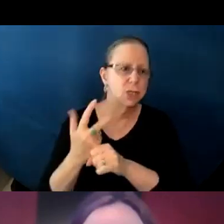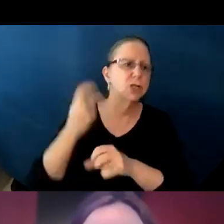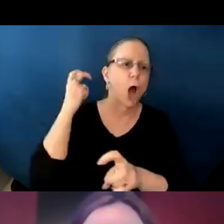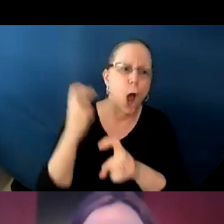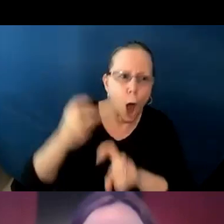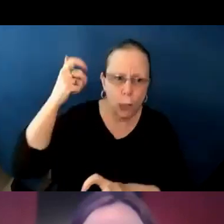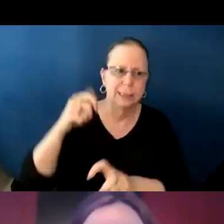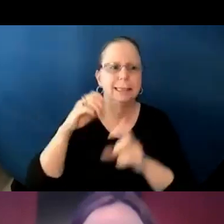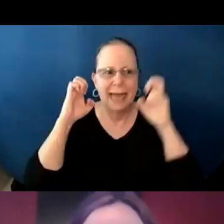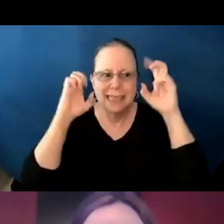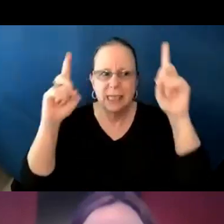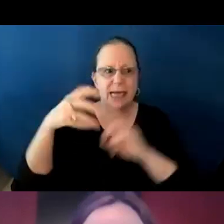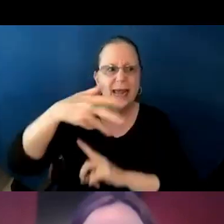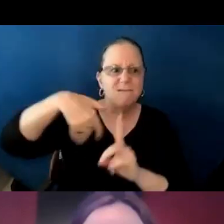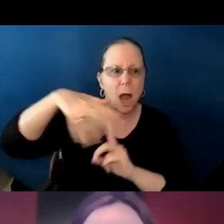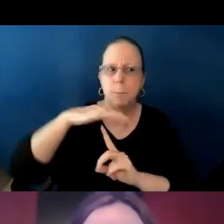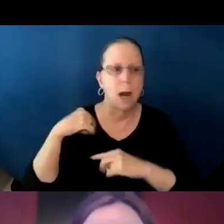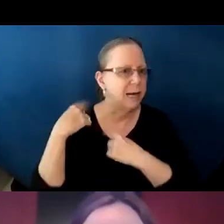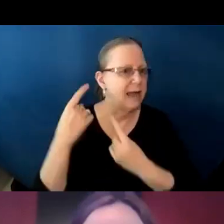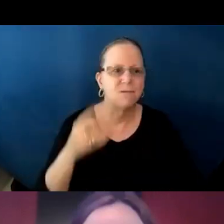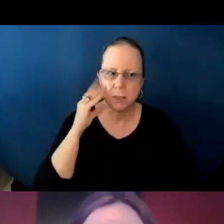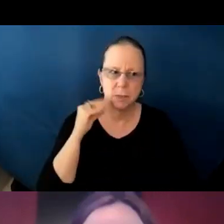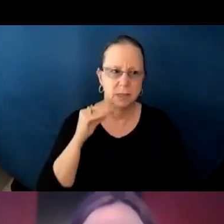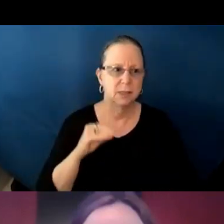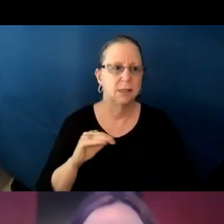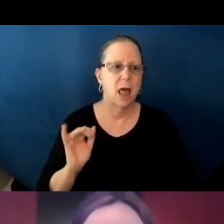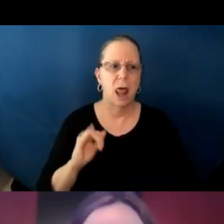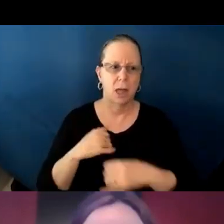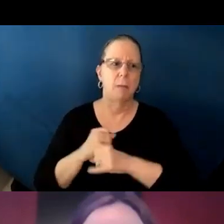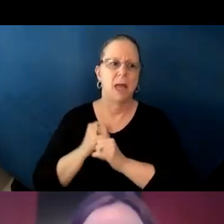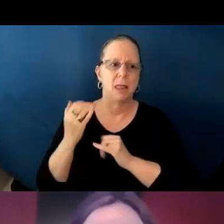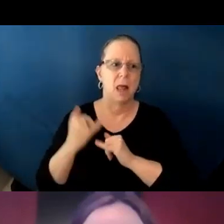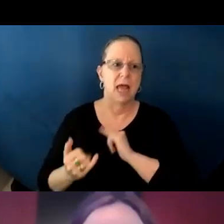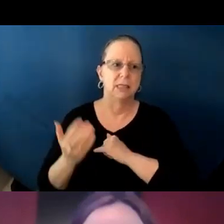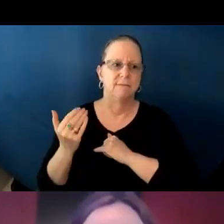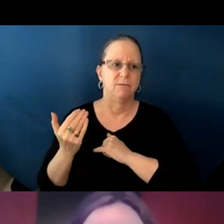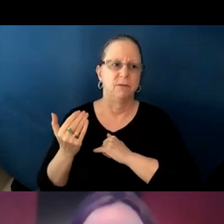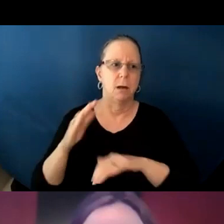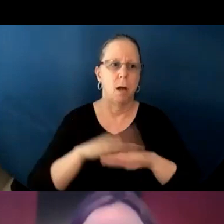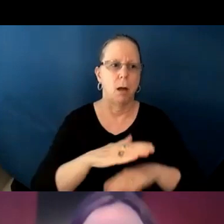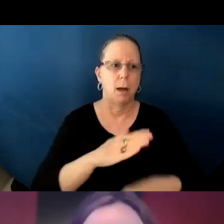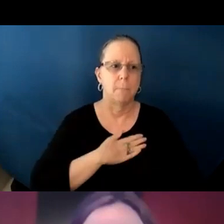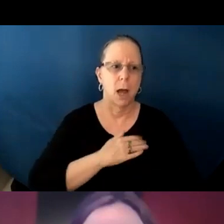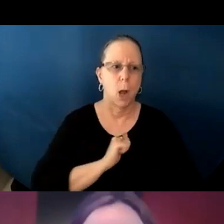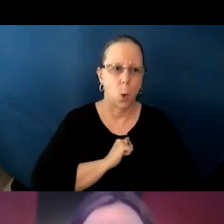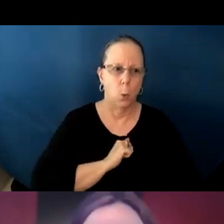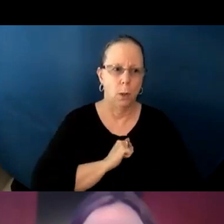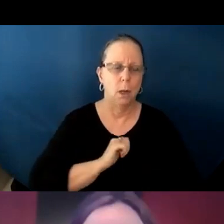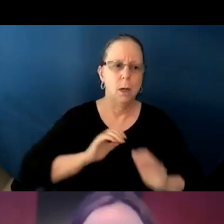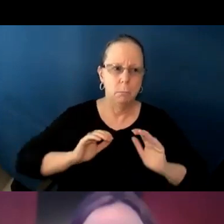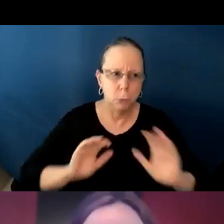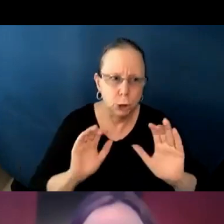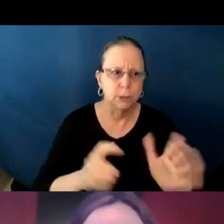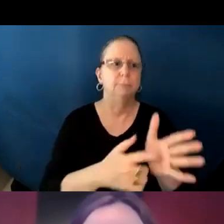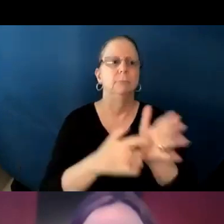ever be in, like I made the last 15 on my own, pushing and demanding things that other